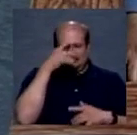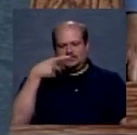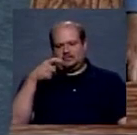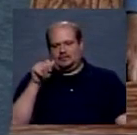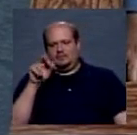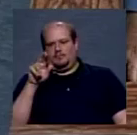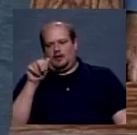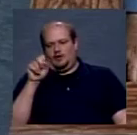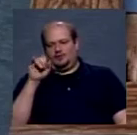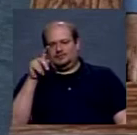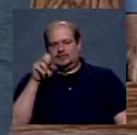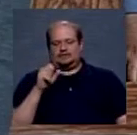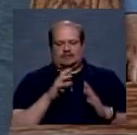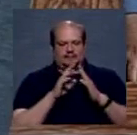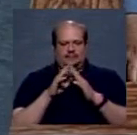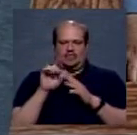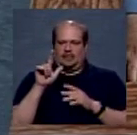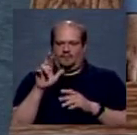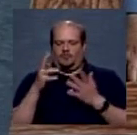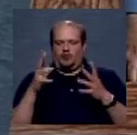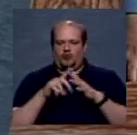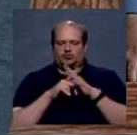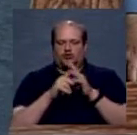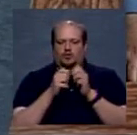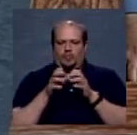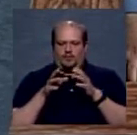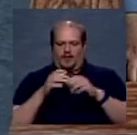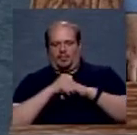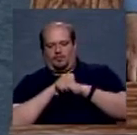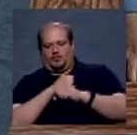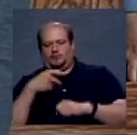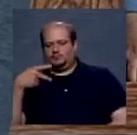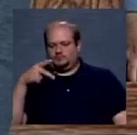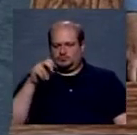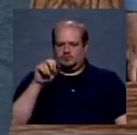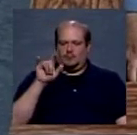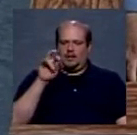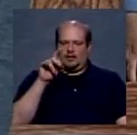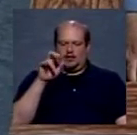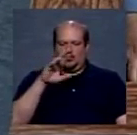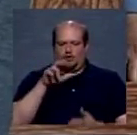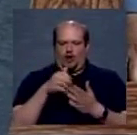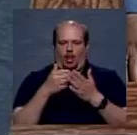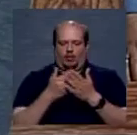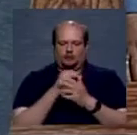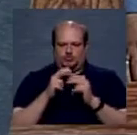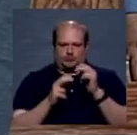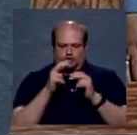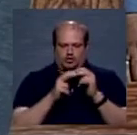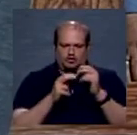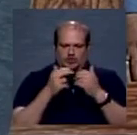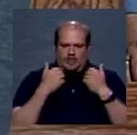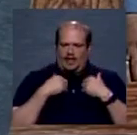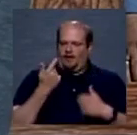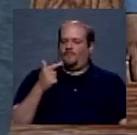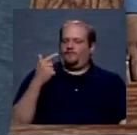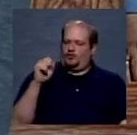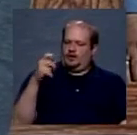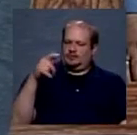city of Little Rock has already started on the path of protecting pollinators by designating that all new construction take green spaces